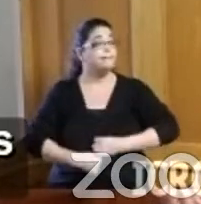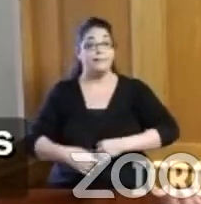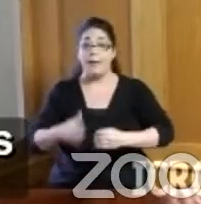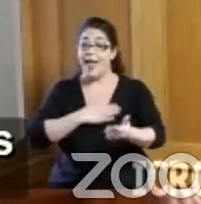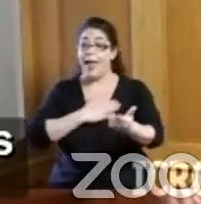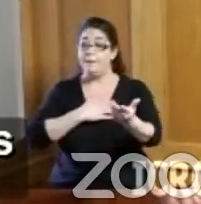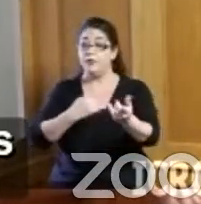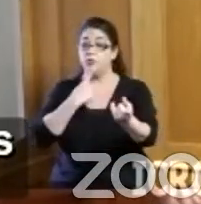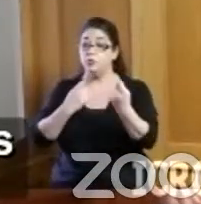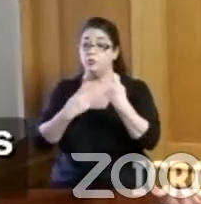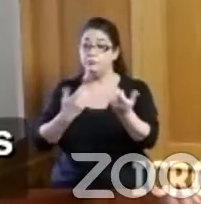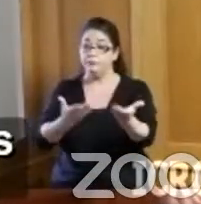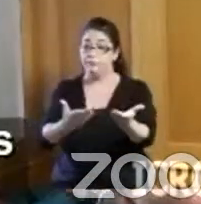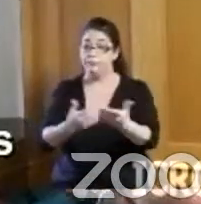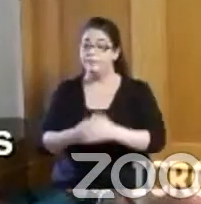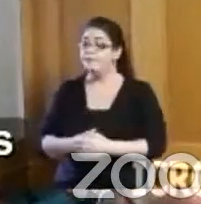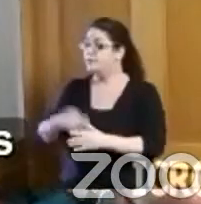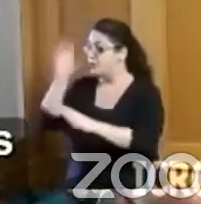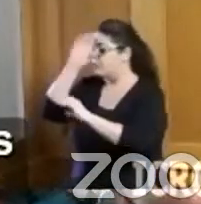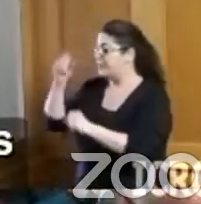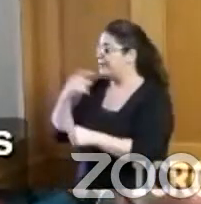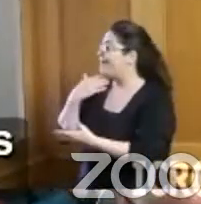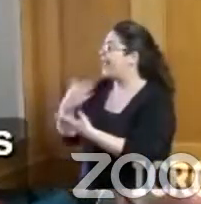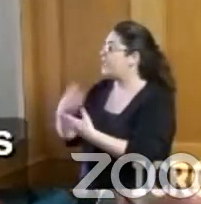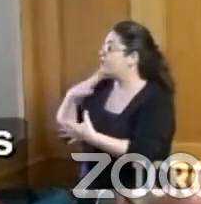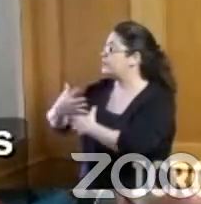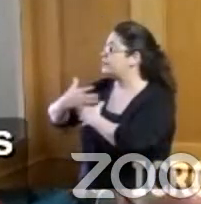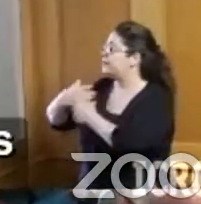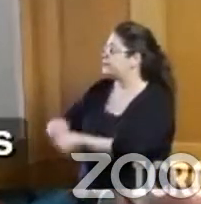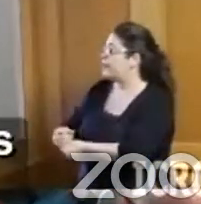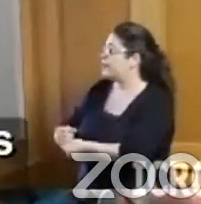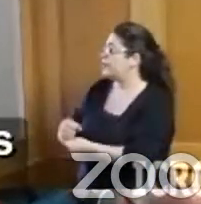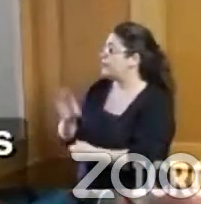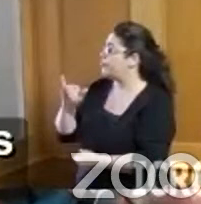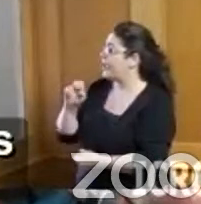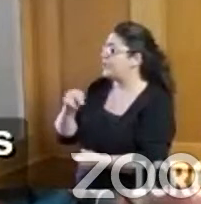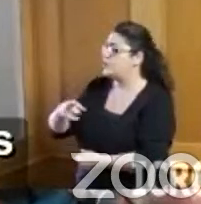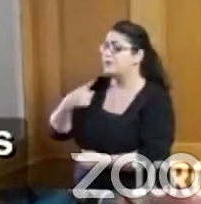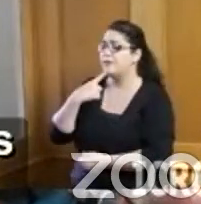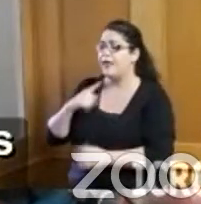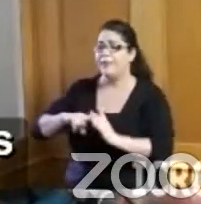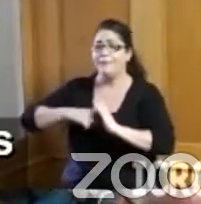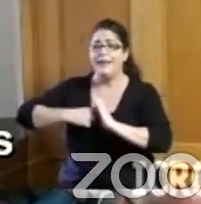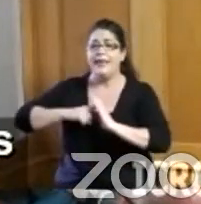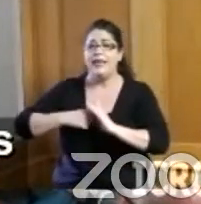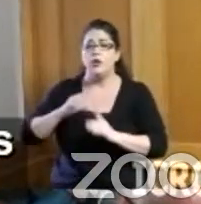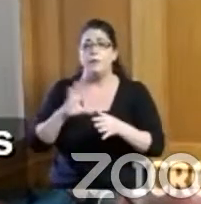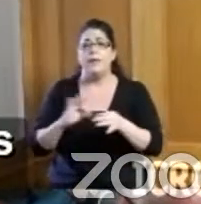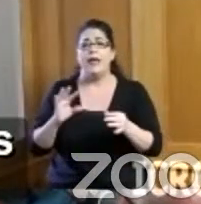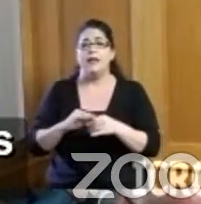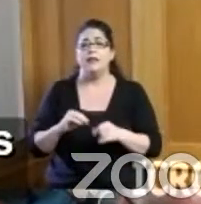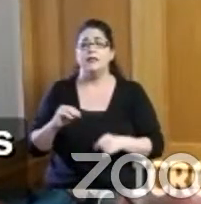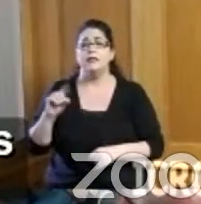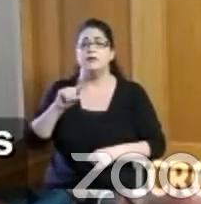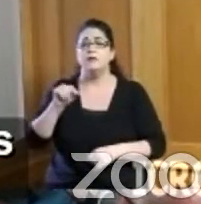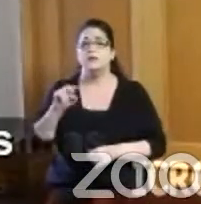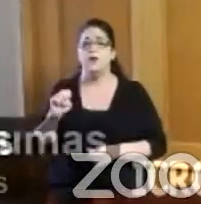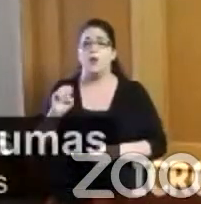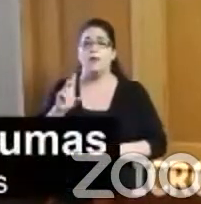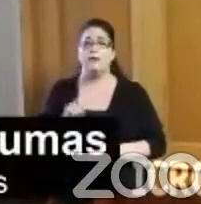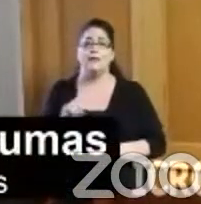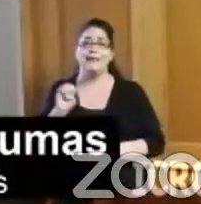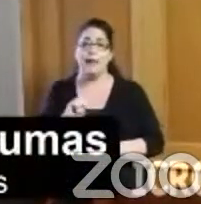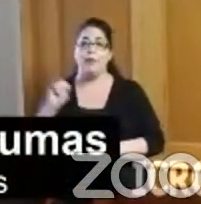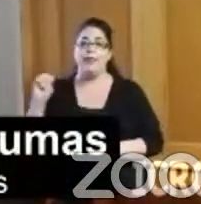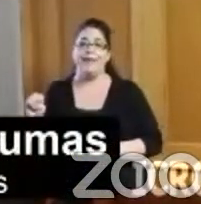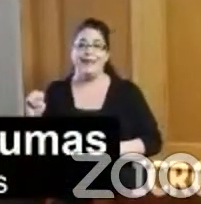questions. Thank you so much for your summary. Brian, you had said way at the beginning about zone double E. I heard